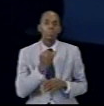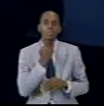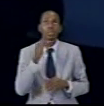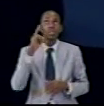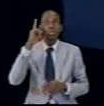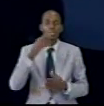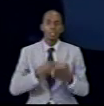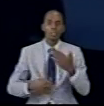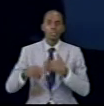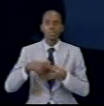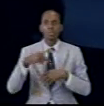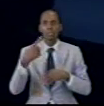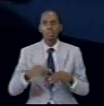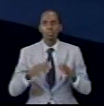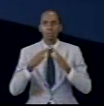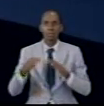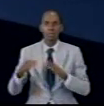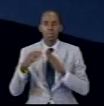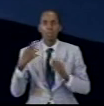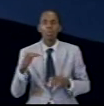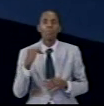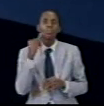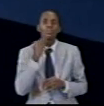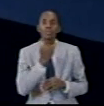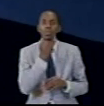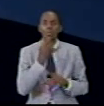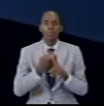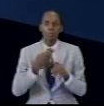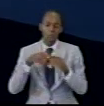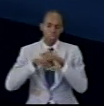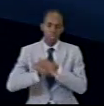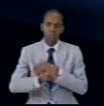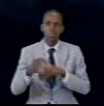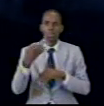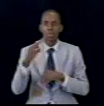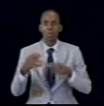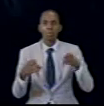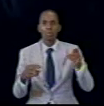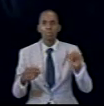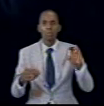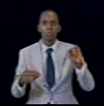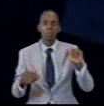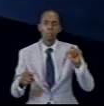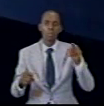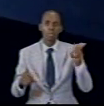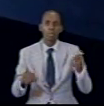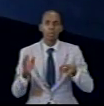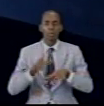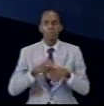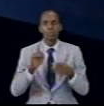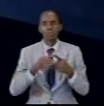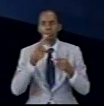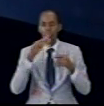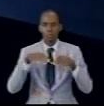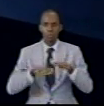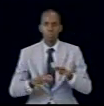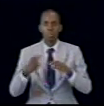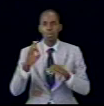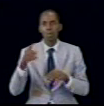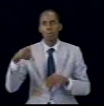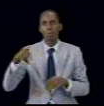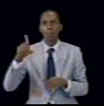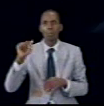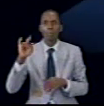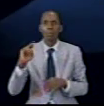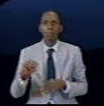of Israel from the entering of Hamath unto the sea of the plain, according to